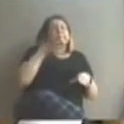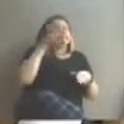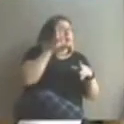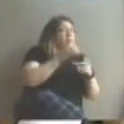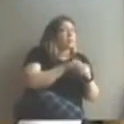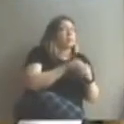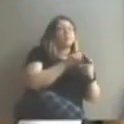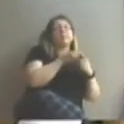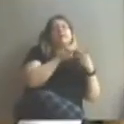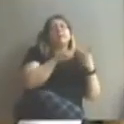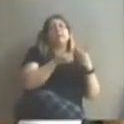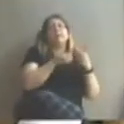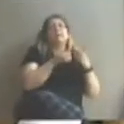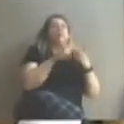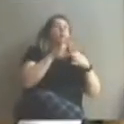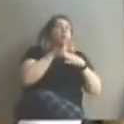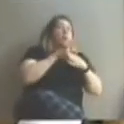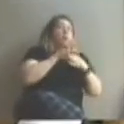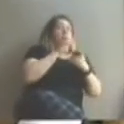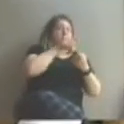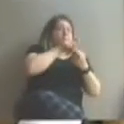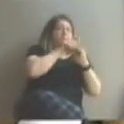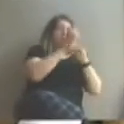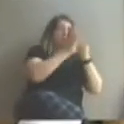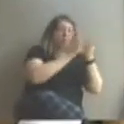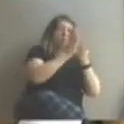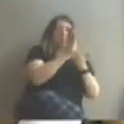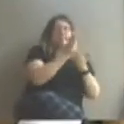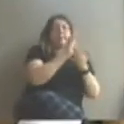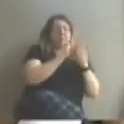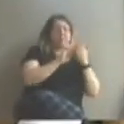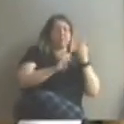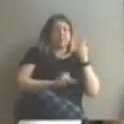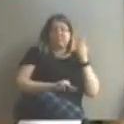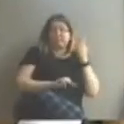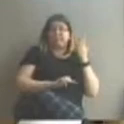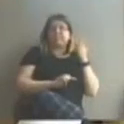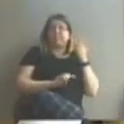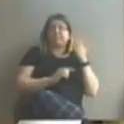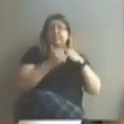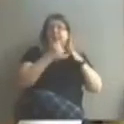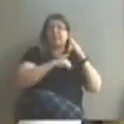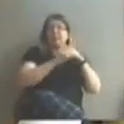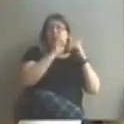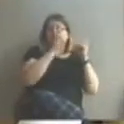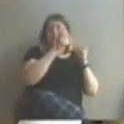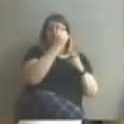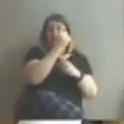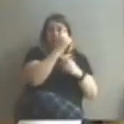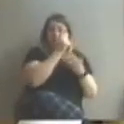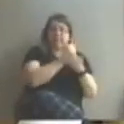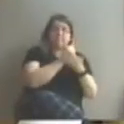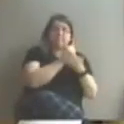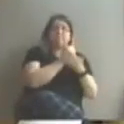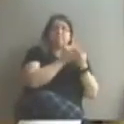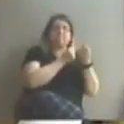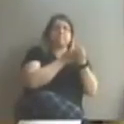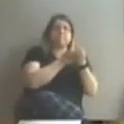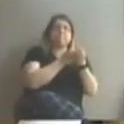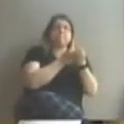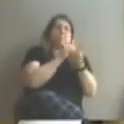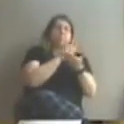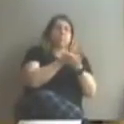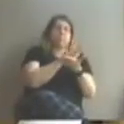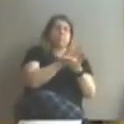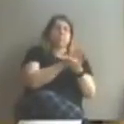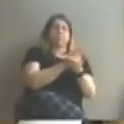engagement, whether that is content-specific services, or other related services under the Title I umbrella that helps us to support our